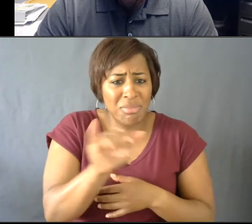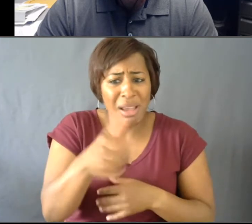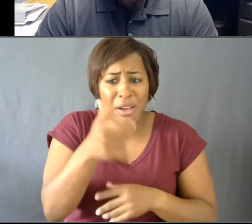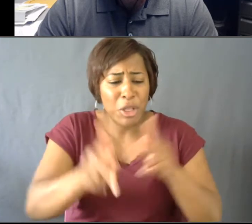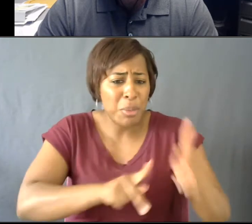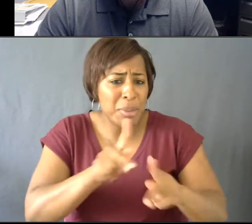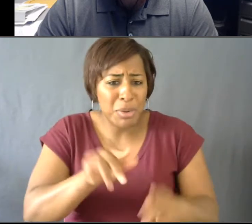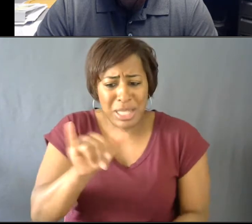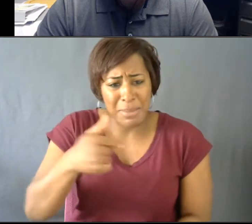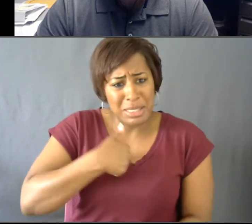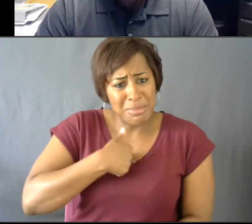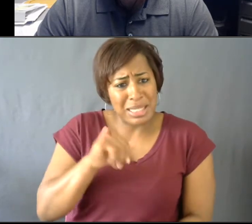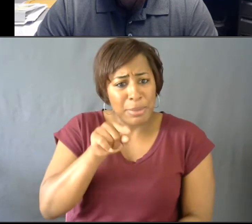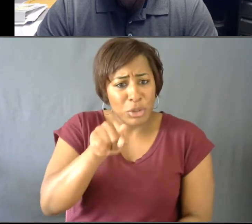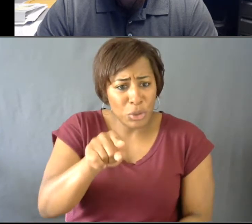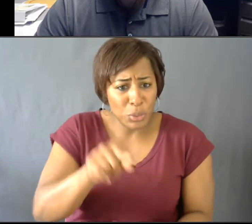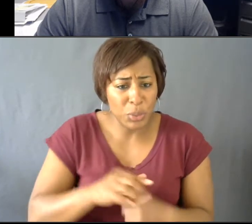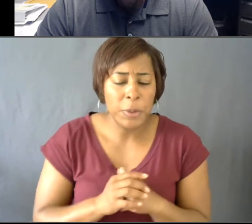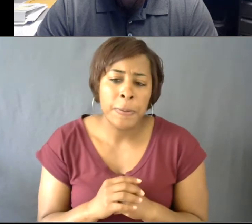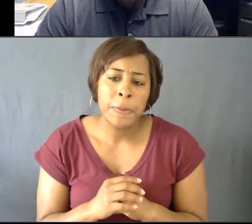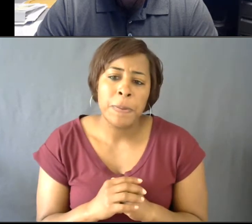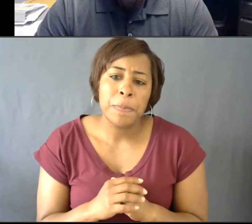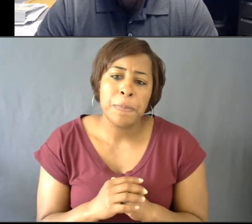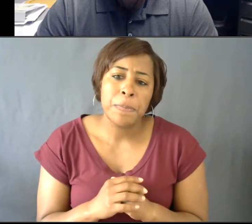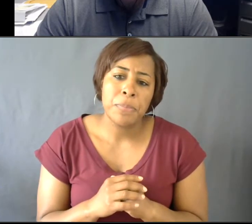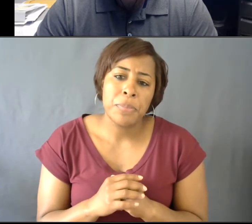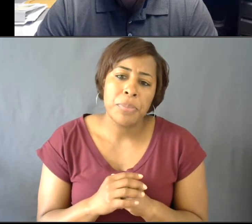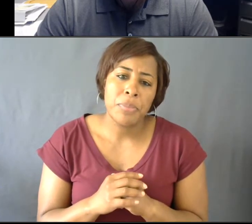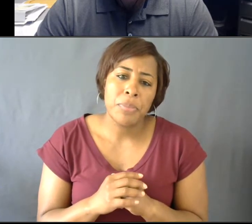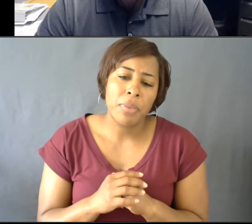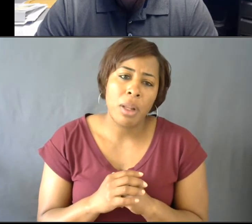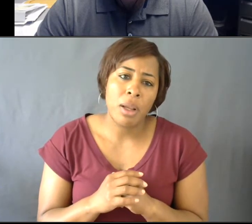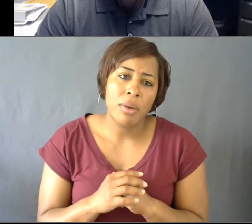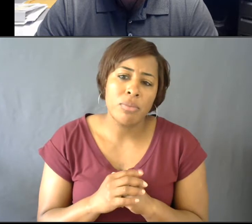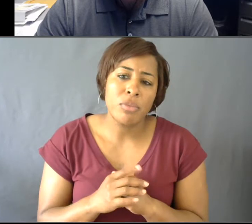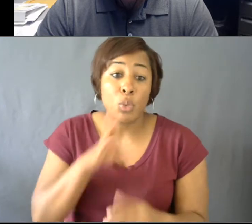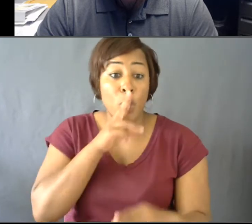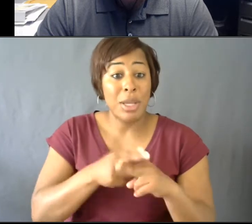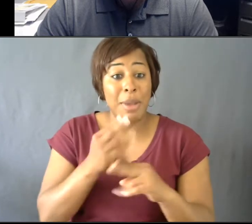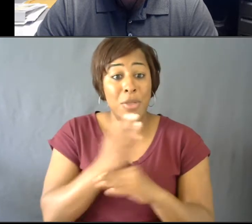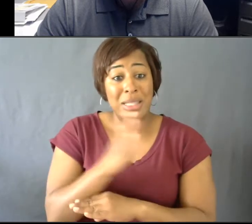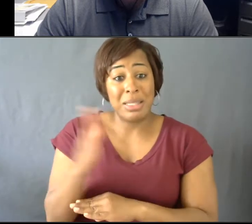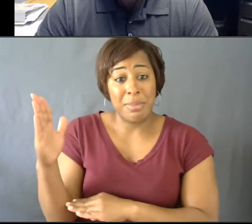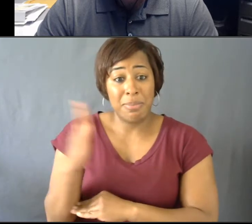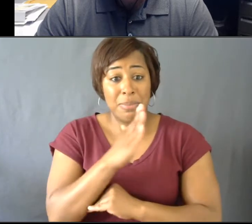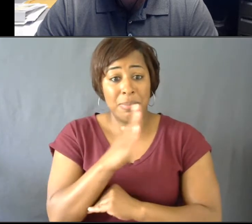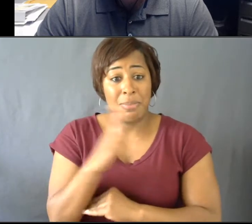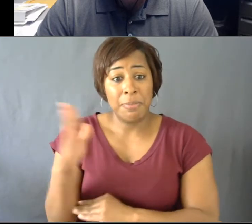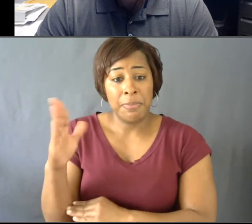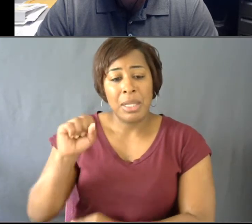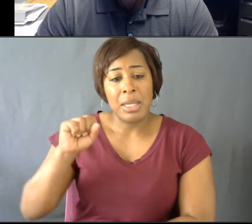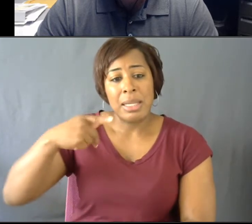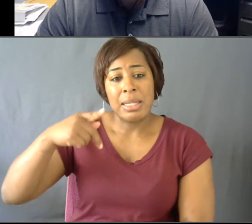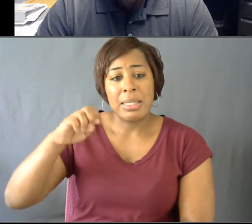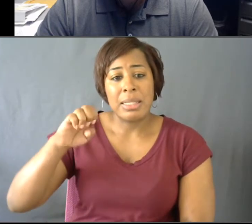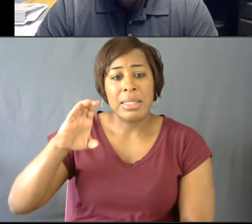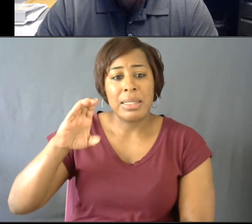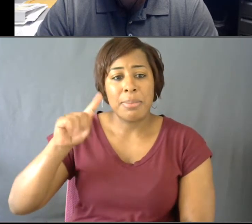be. But one thing, speaking about the spectrum, um, one of the comments